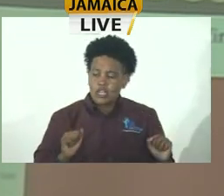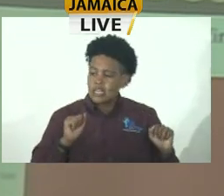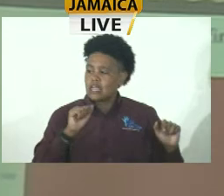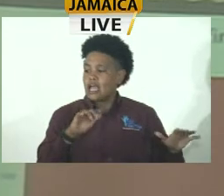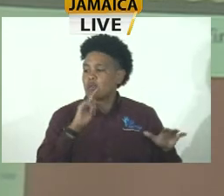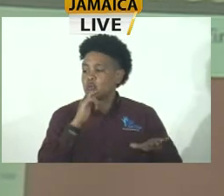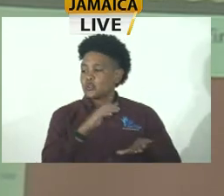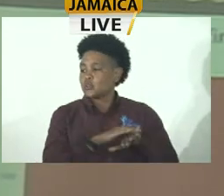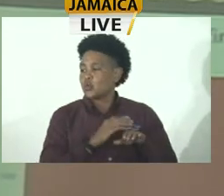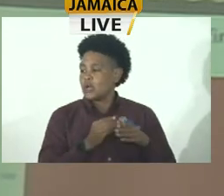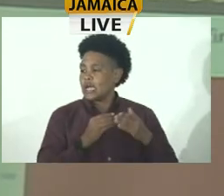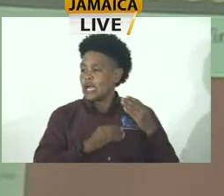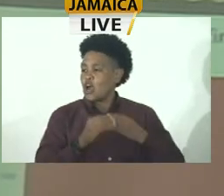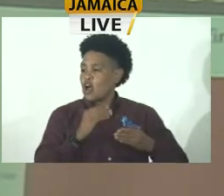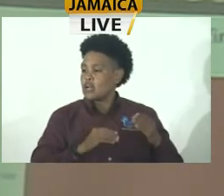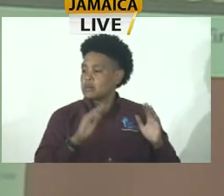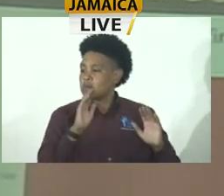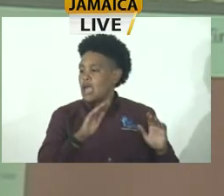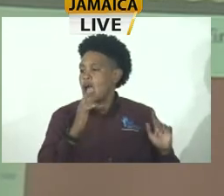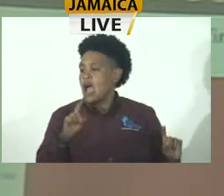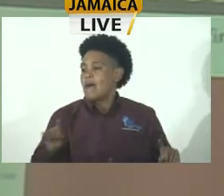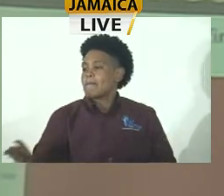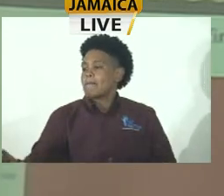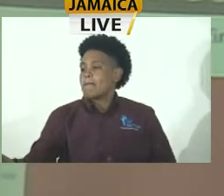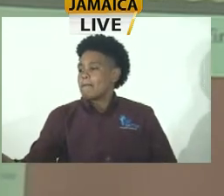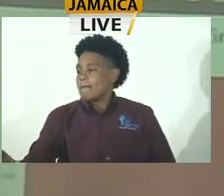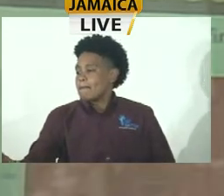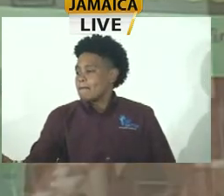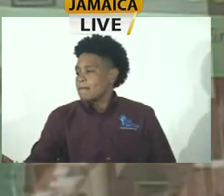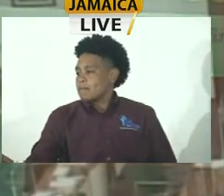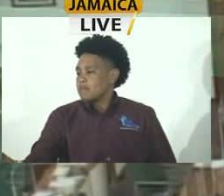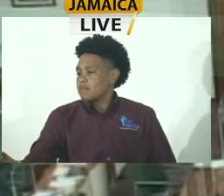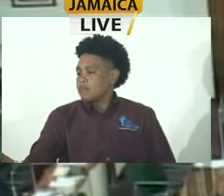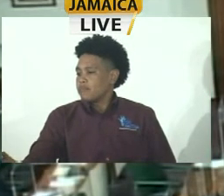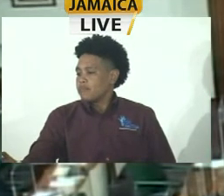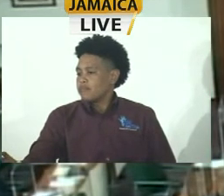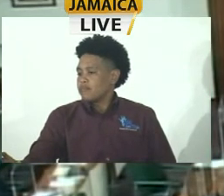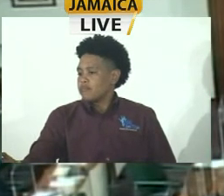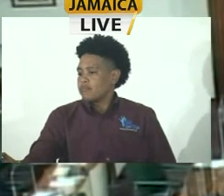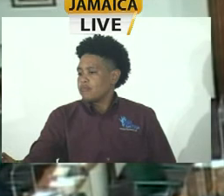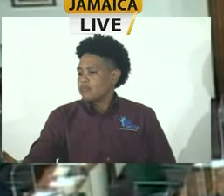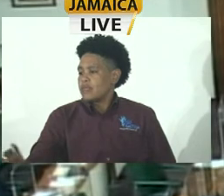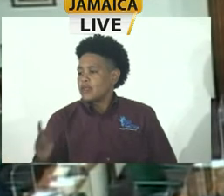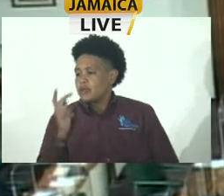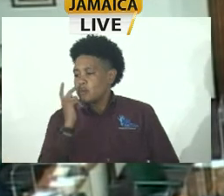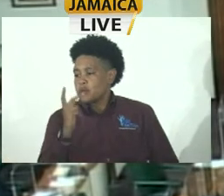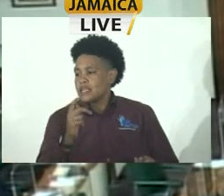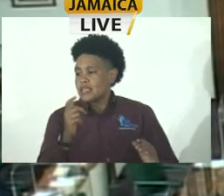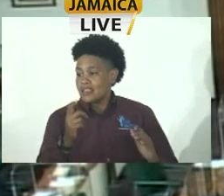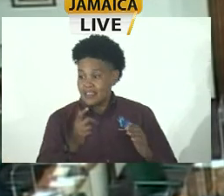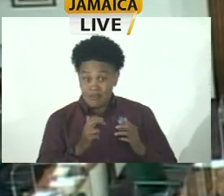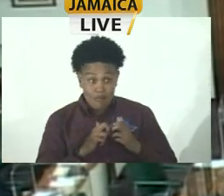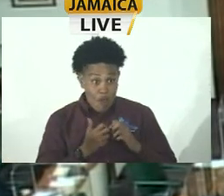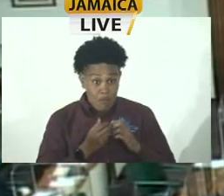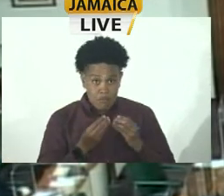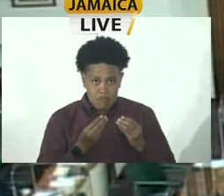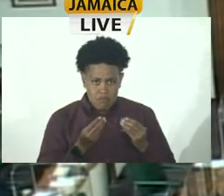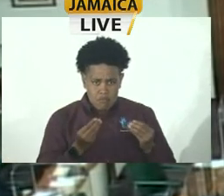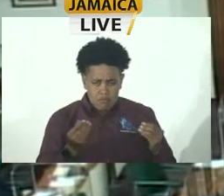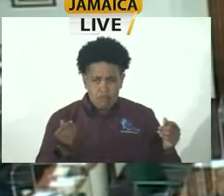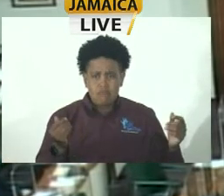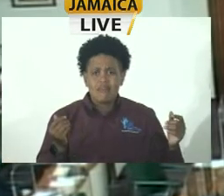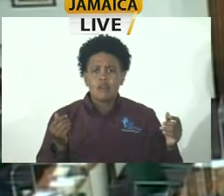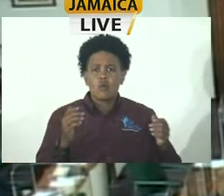economy and as we see the passing of the storm as it were then